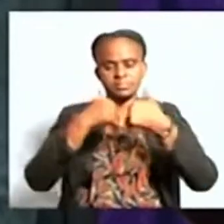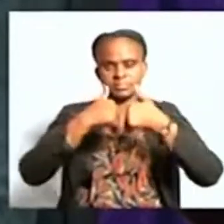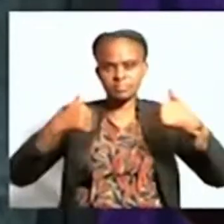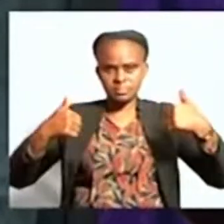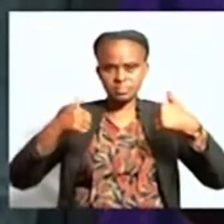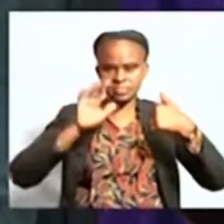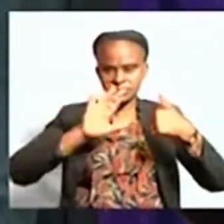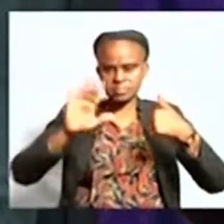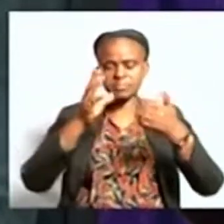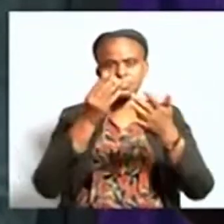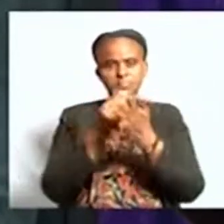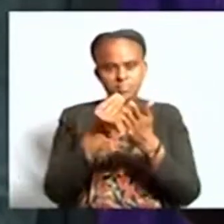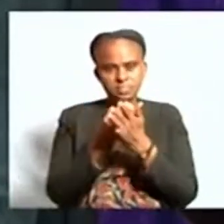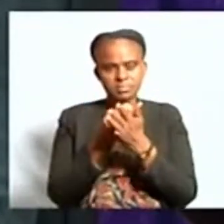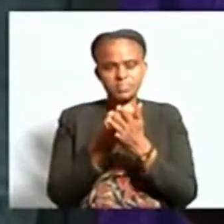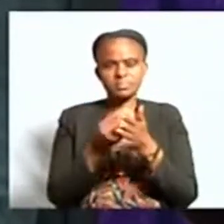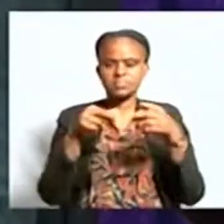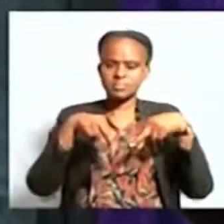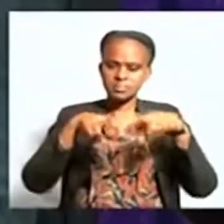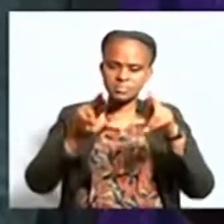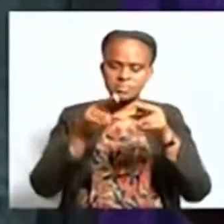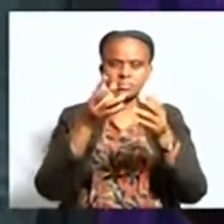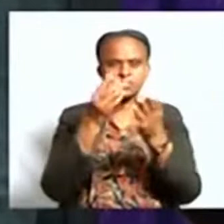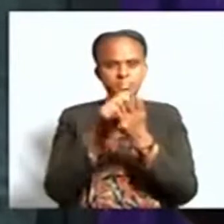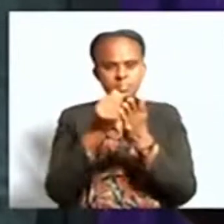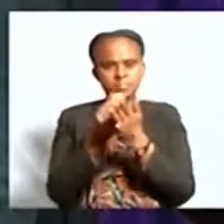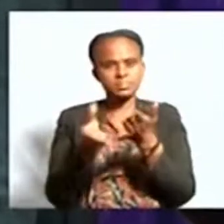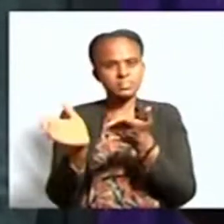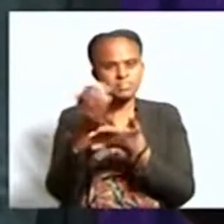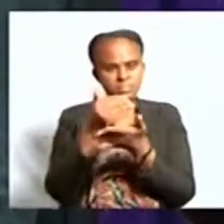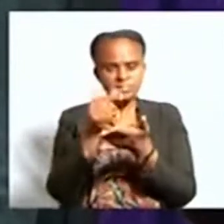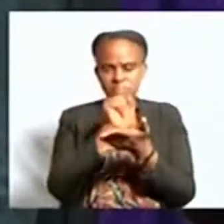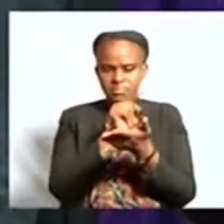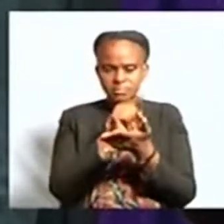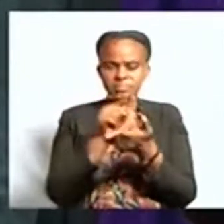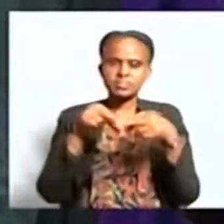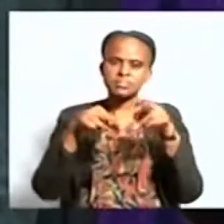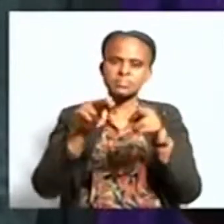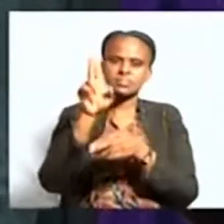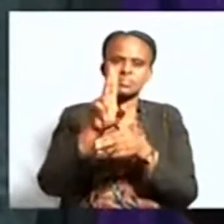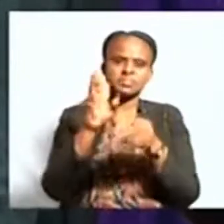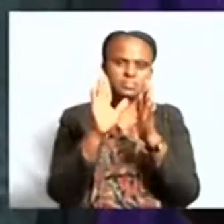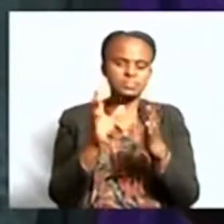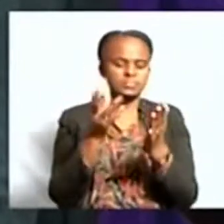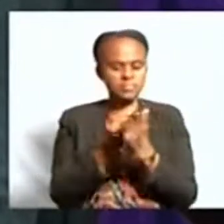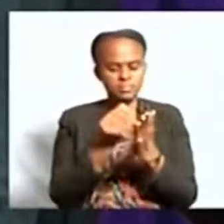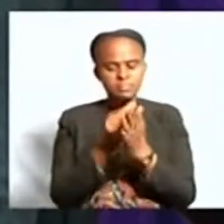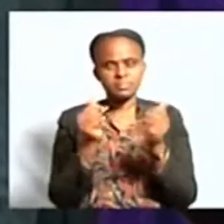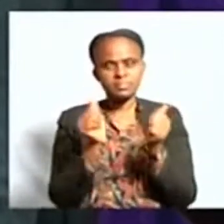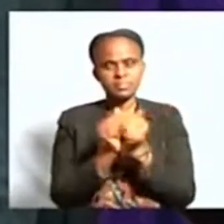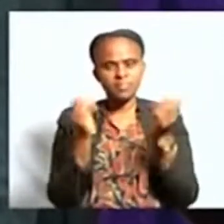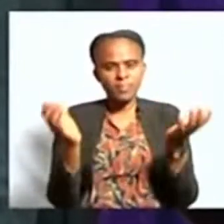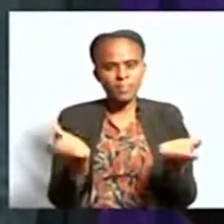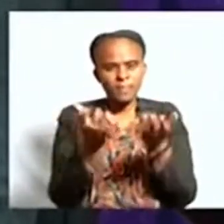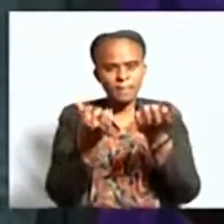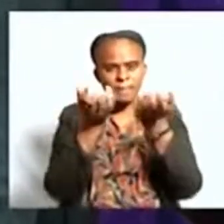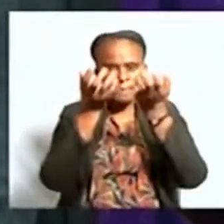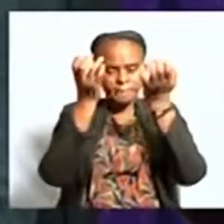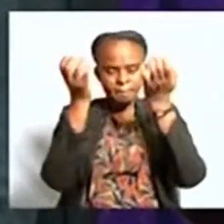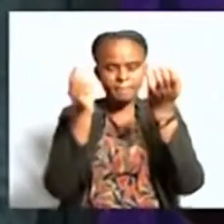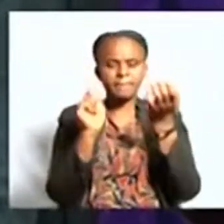the revenues of road traffic collections, these are road user fees, and carbon emission